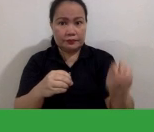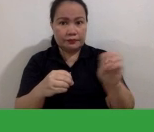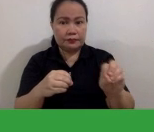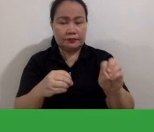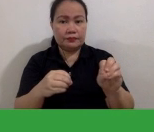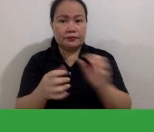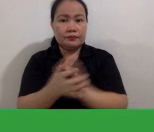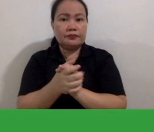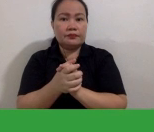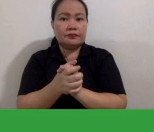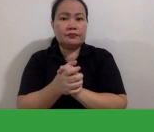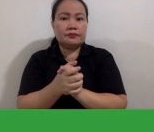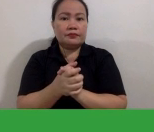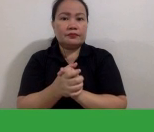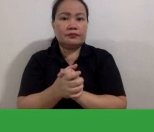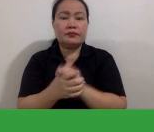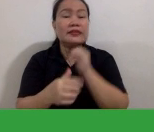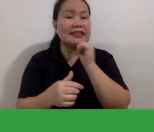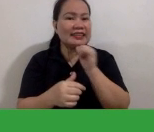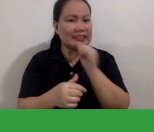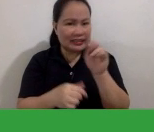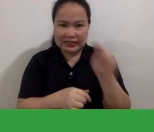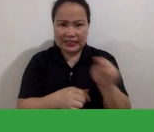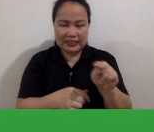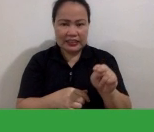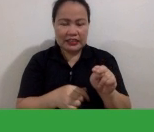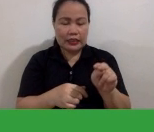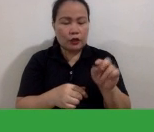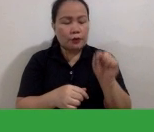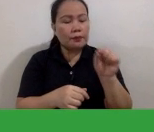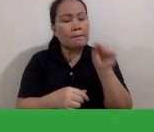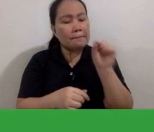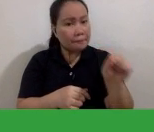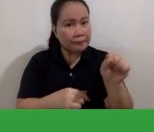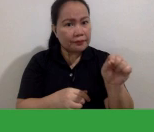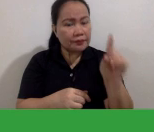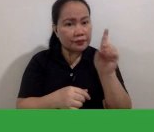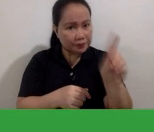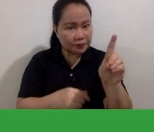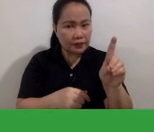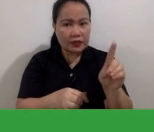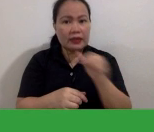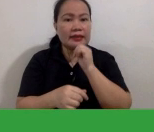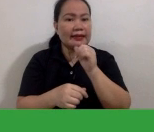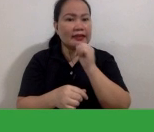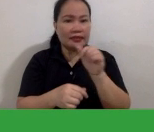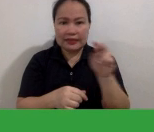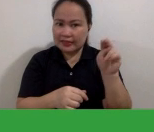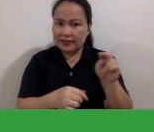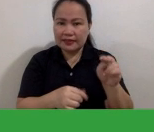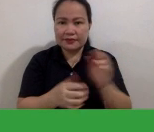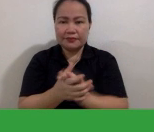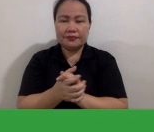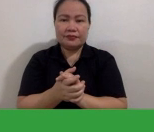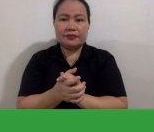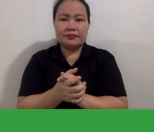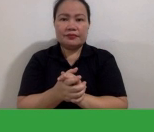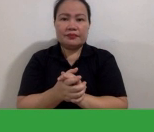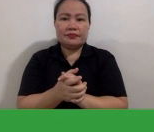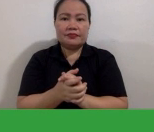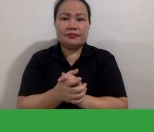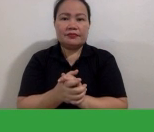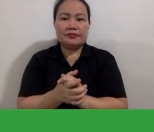ninyo ay nandito na sa dulo, hindi na po natin siya sinusulat. Unless nandito siya in between your digits or dito